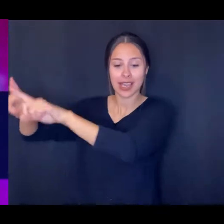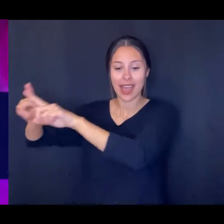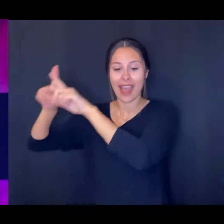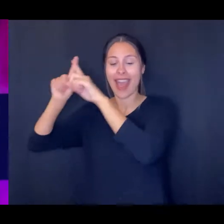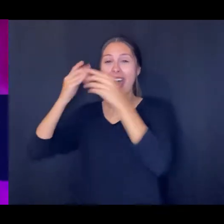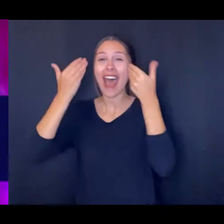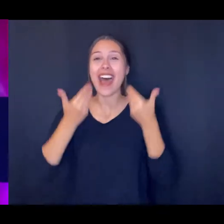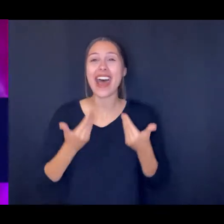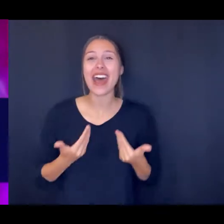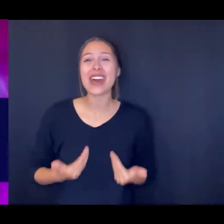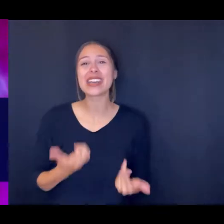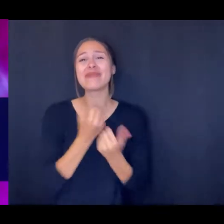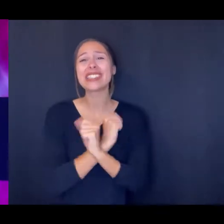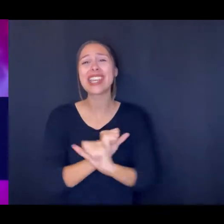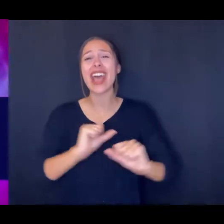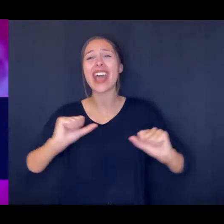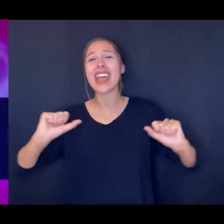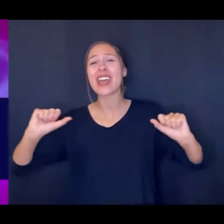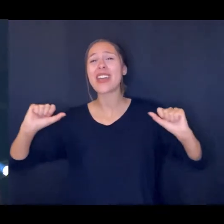on.